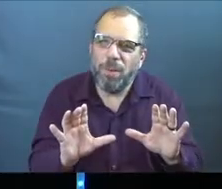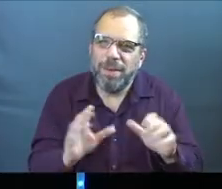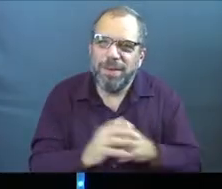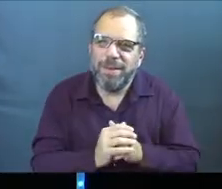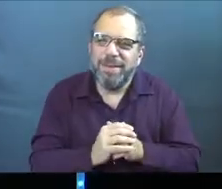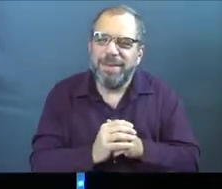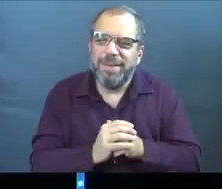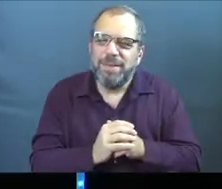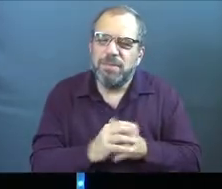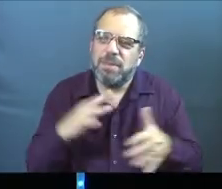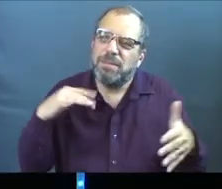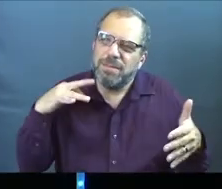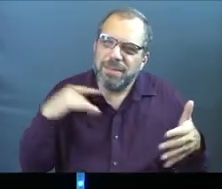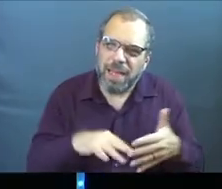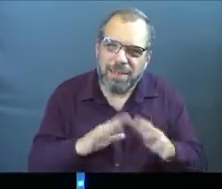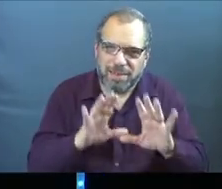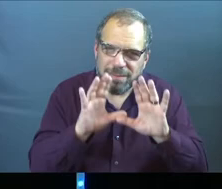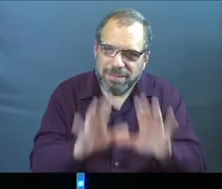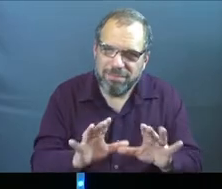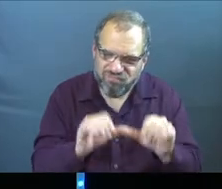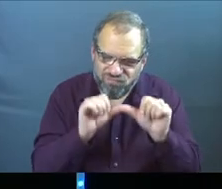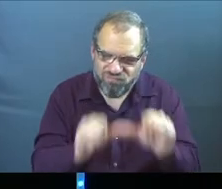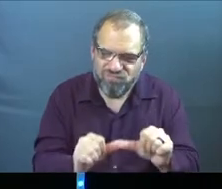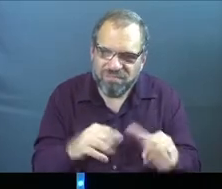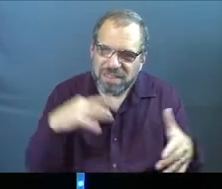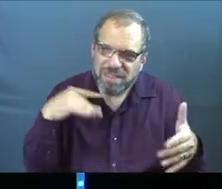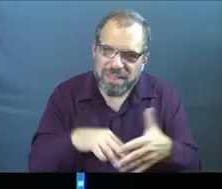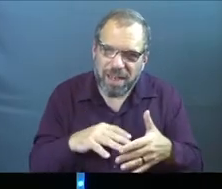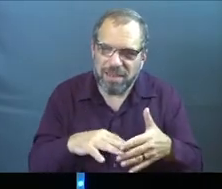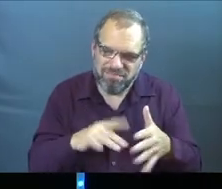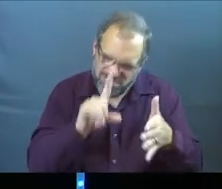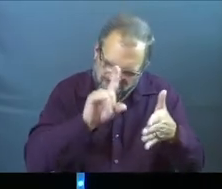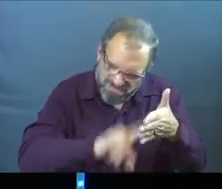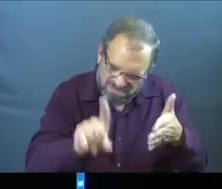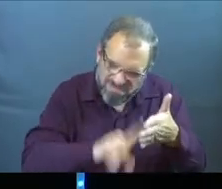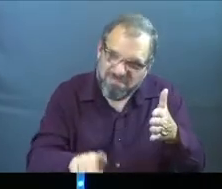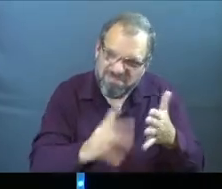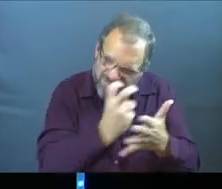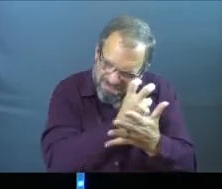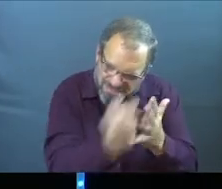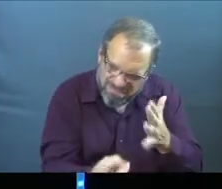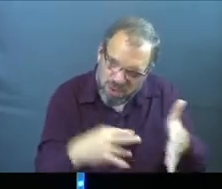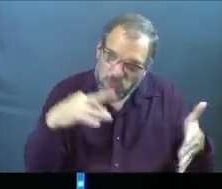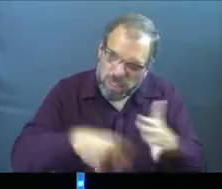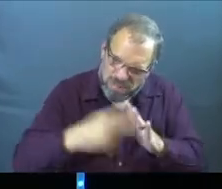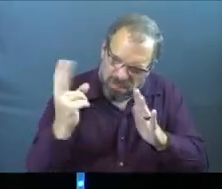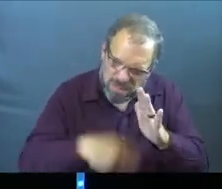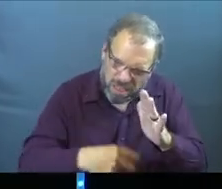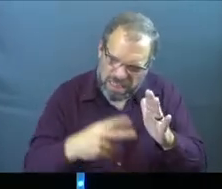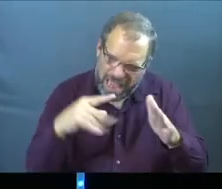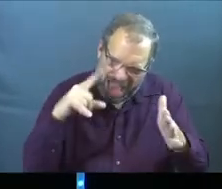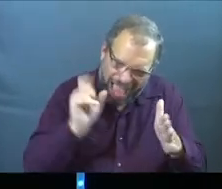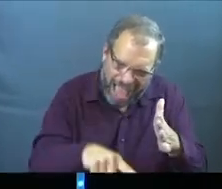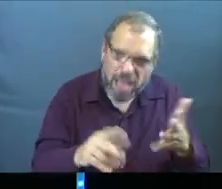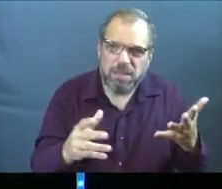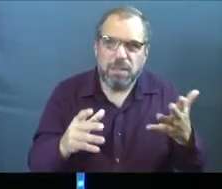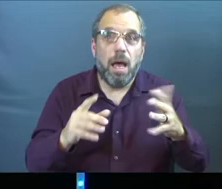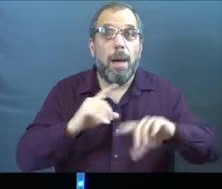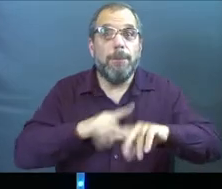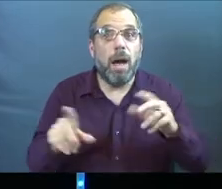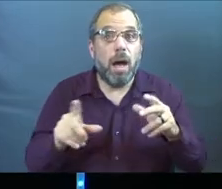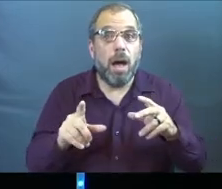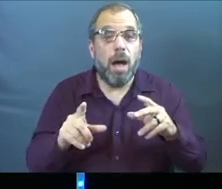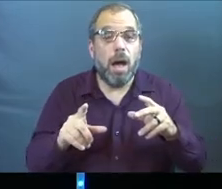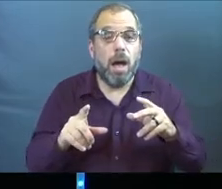try. No. Get in it. Read it, study it, ask questions, dig into it, but also